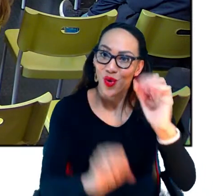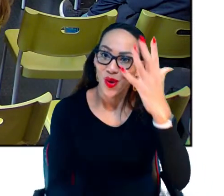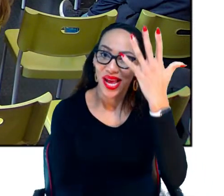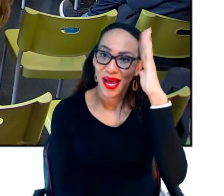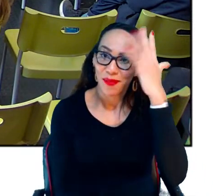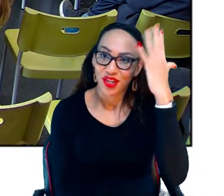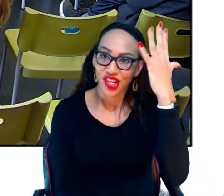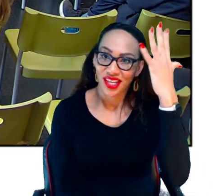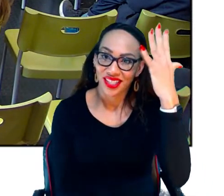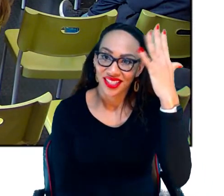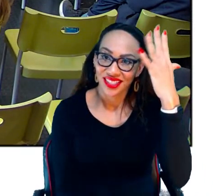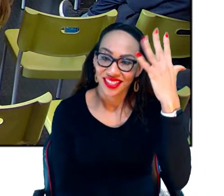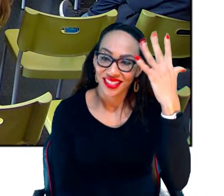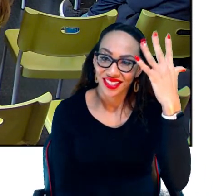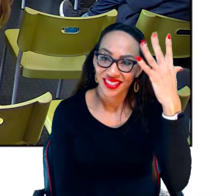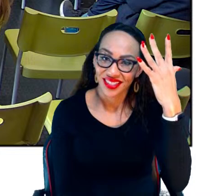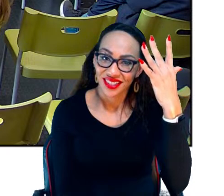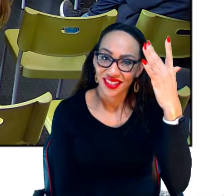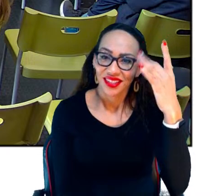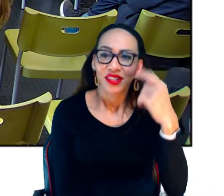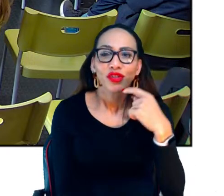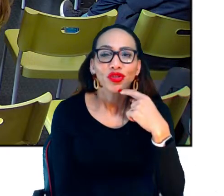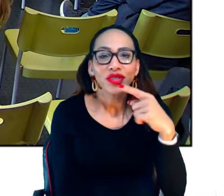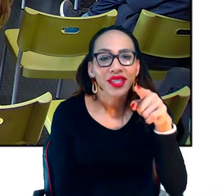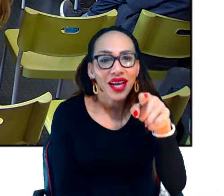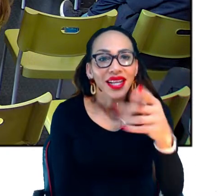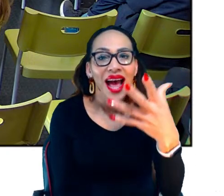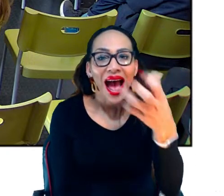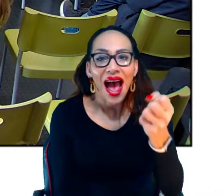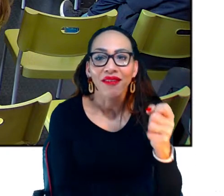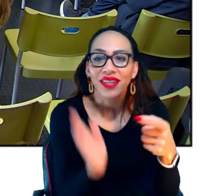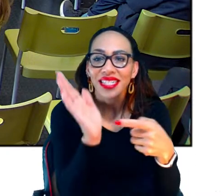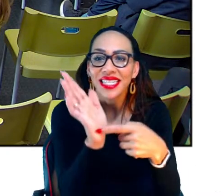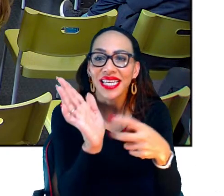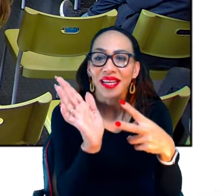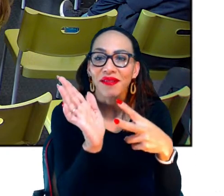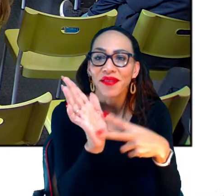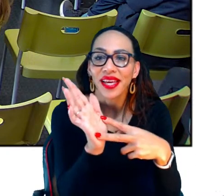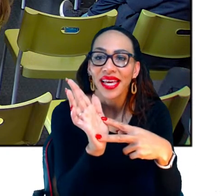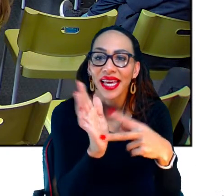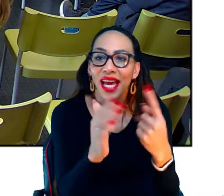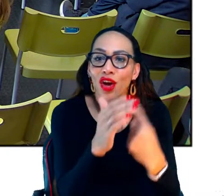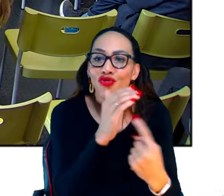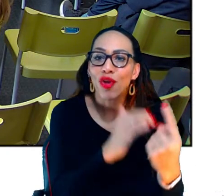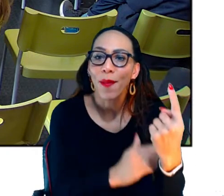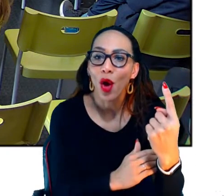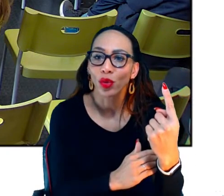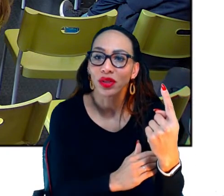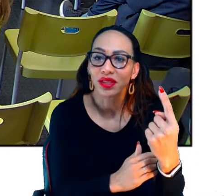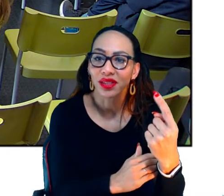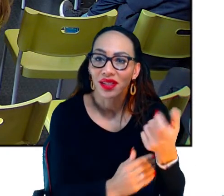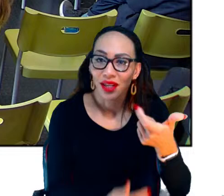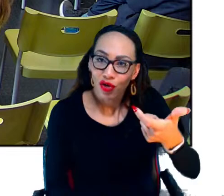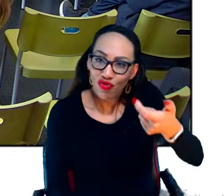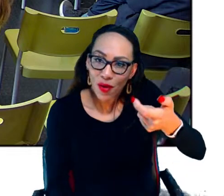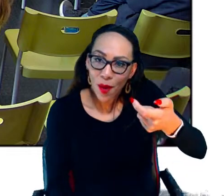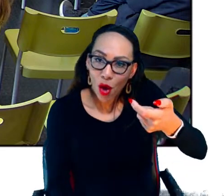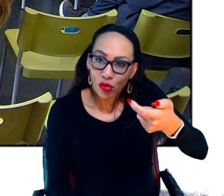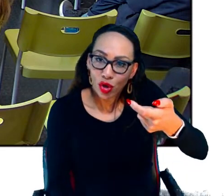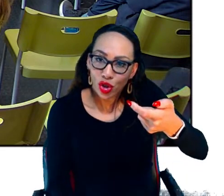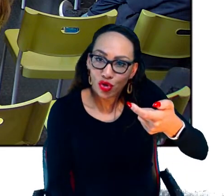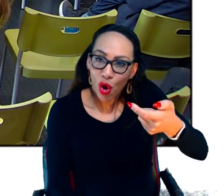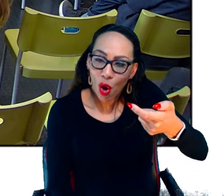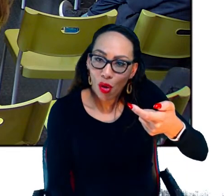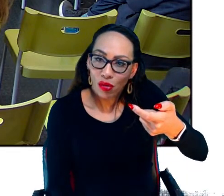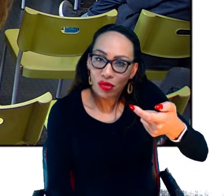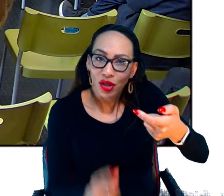said there's a TV remote control in this one. Oh, maybe I shouldn't be telling you all the things that are in there. I was just wondering how important